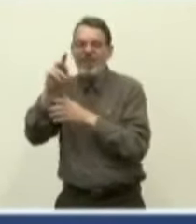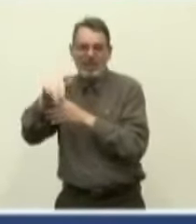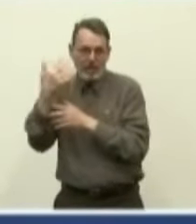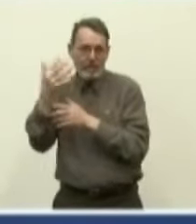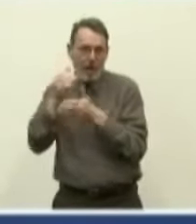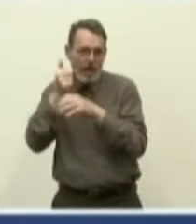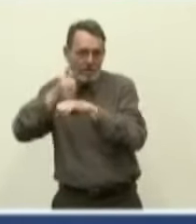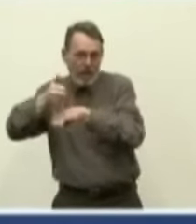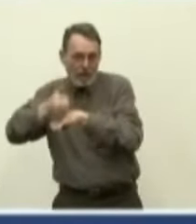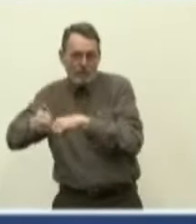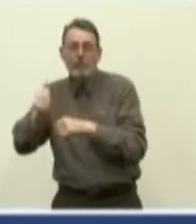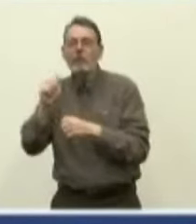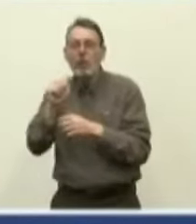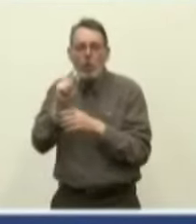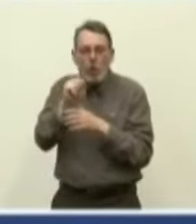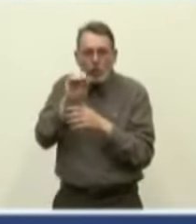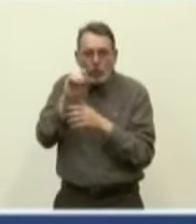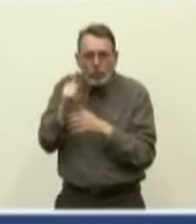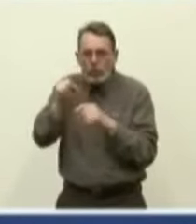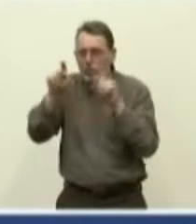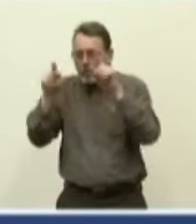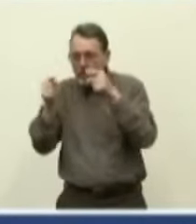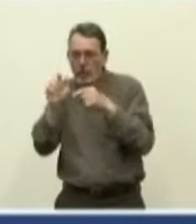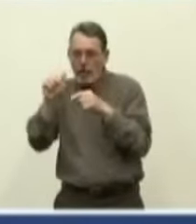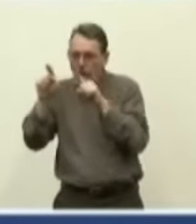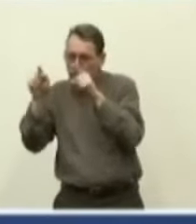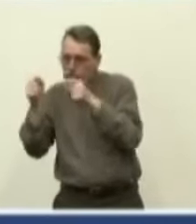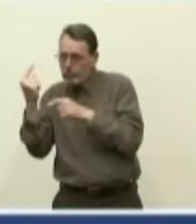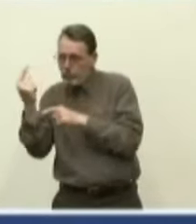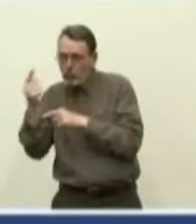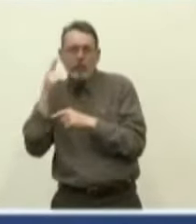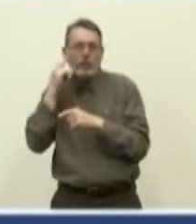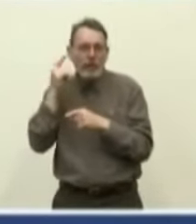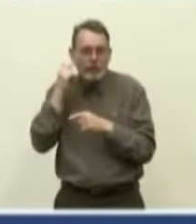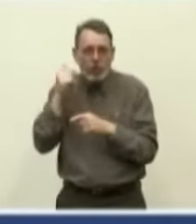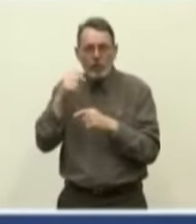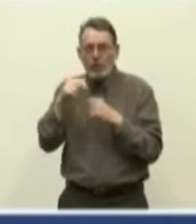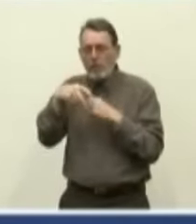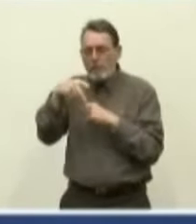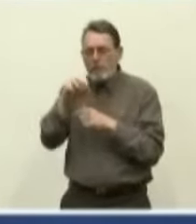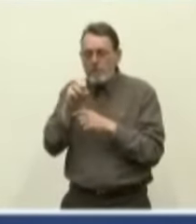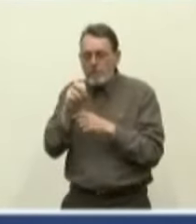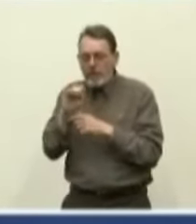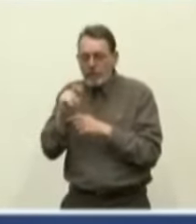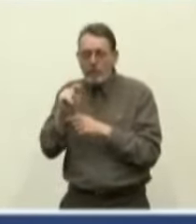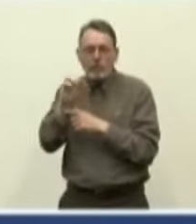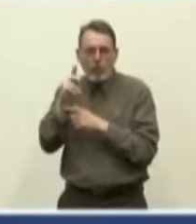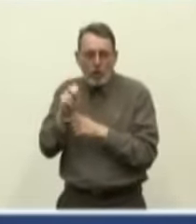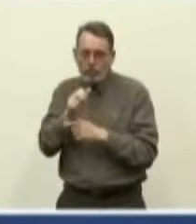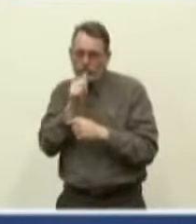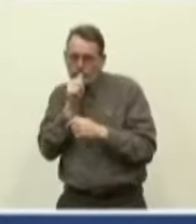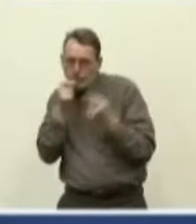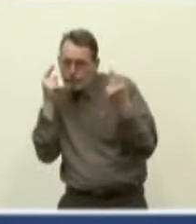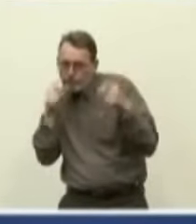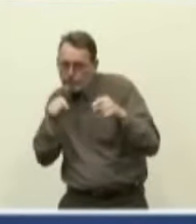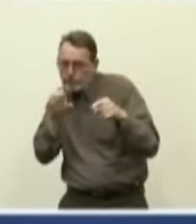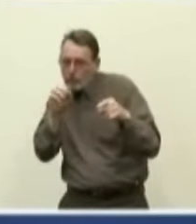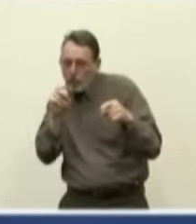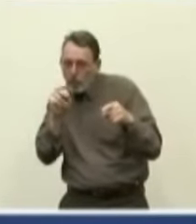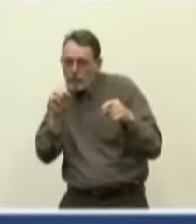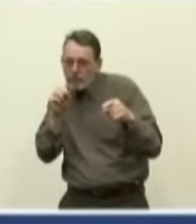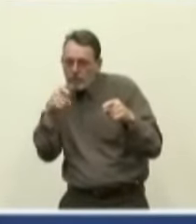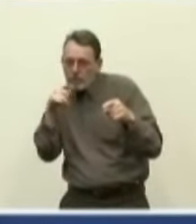182 parentheses A, parentheses 1 of the California Penal Code, conspiracy, a felony,